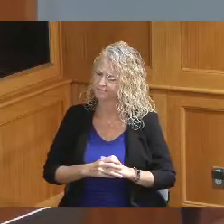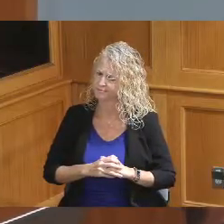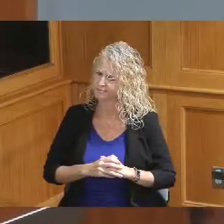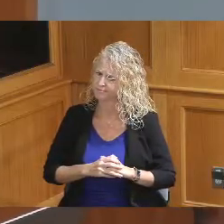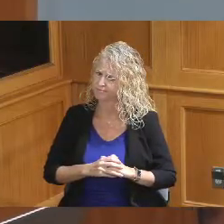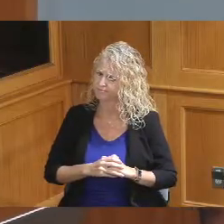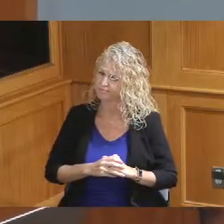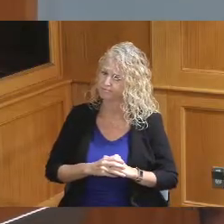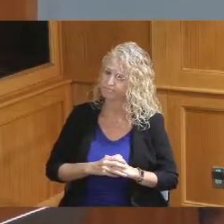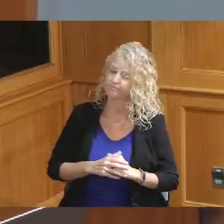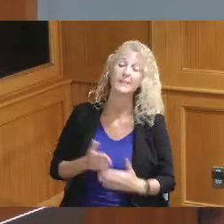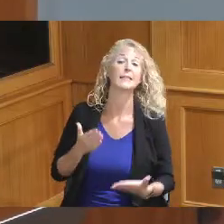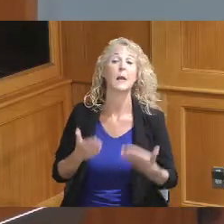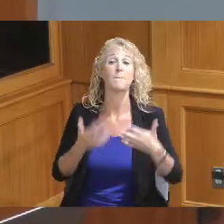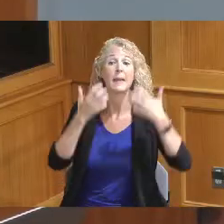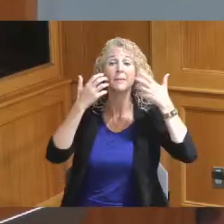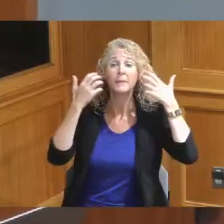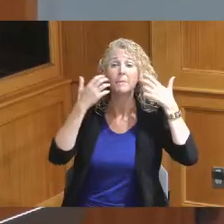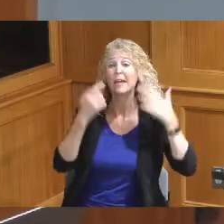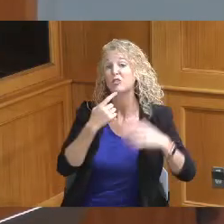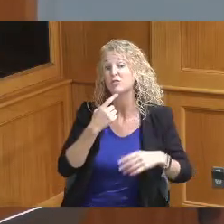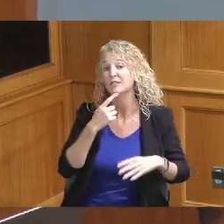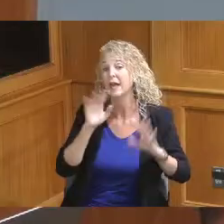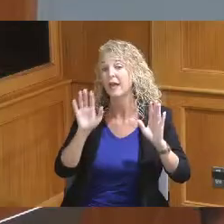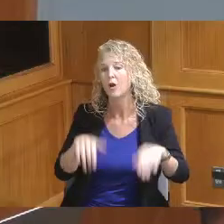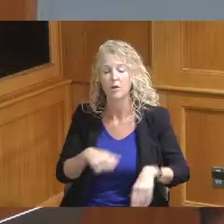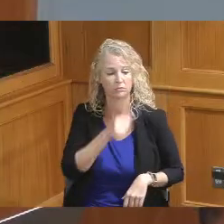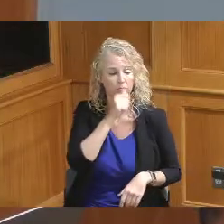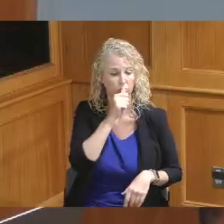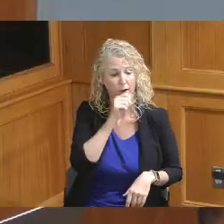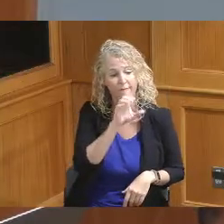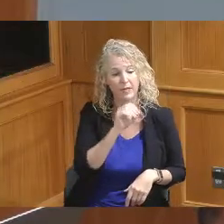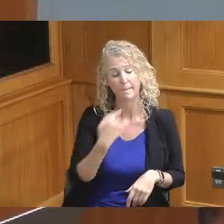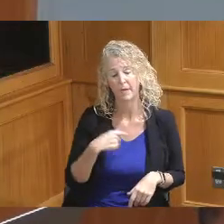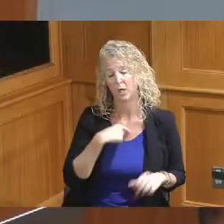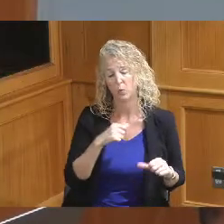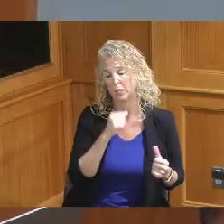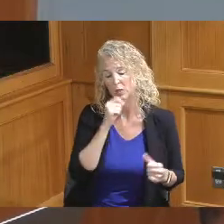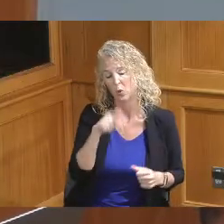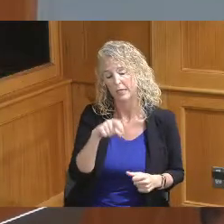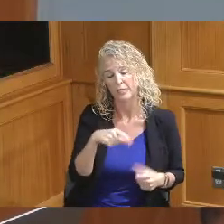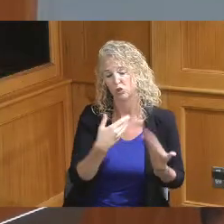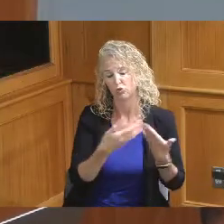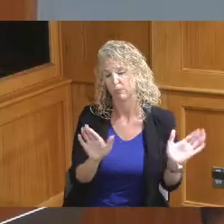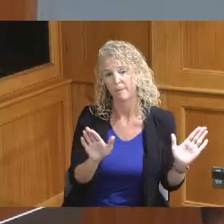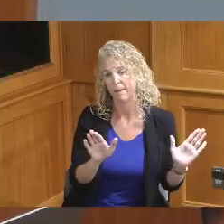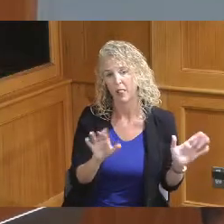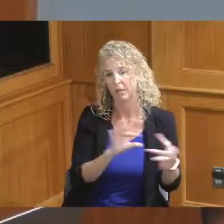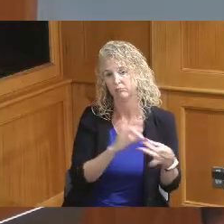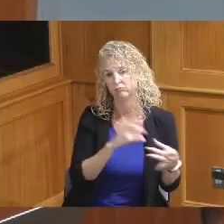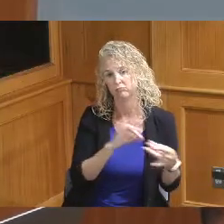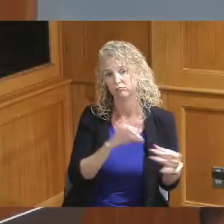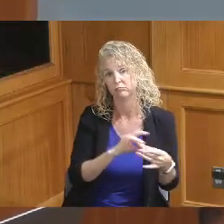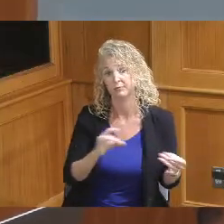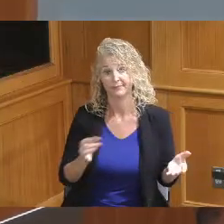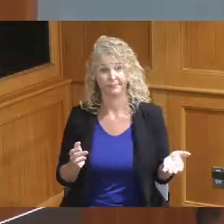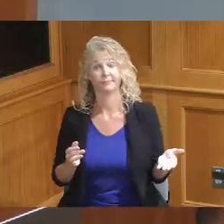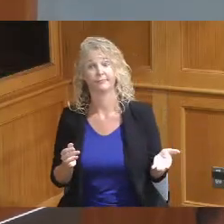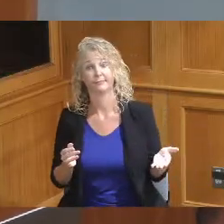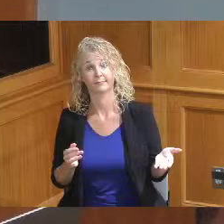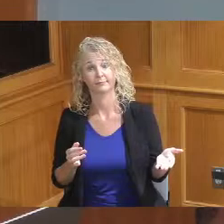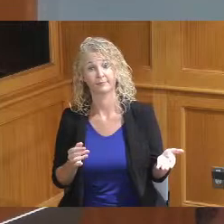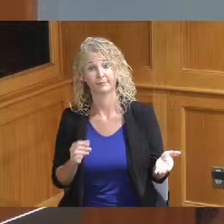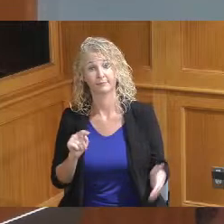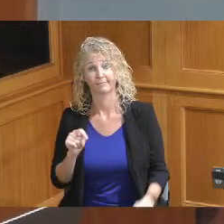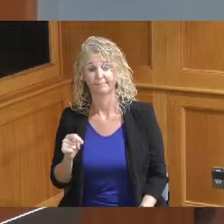They might say that they lead what is a private company, therefore have the advantage of not being protected against public questioning. Well, that's too bad